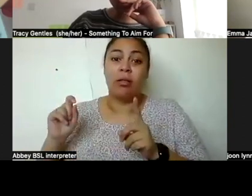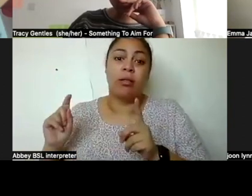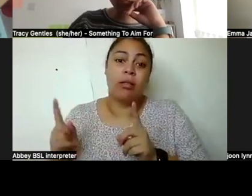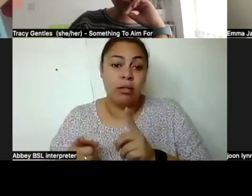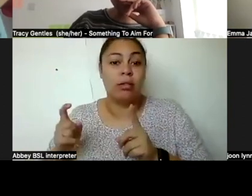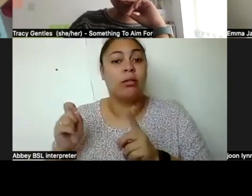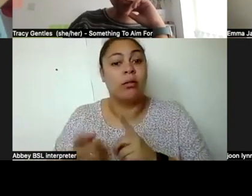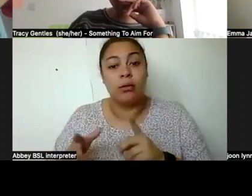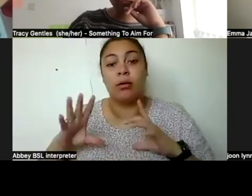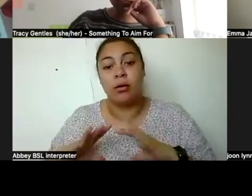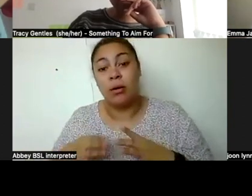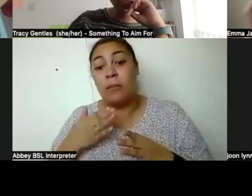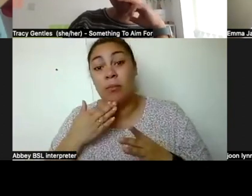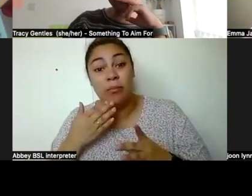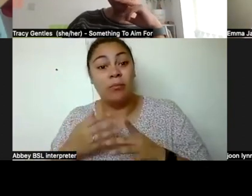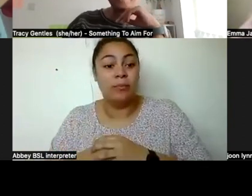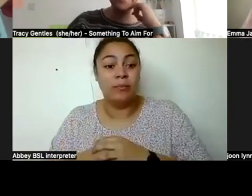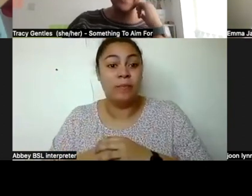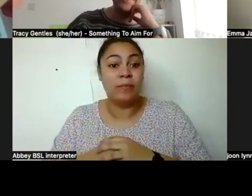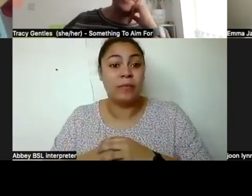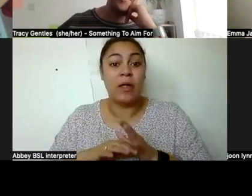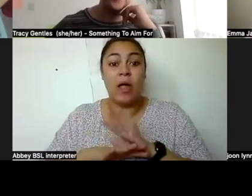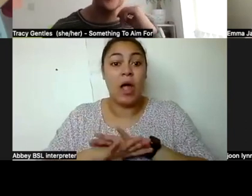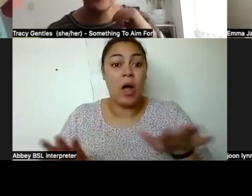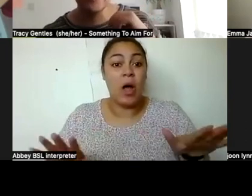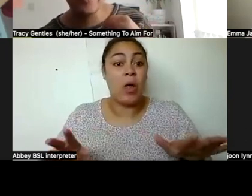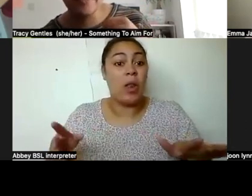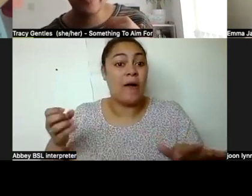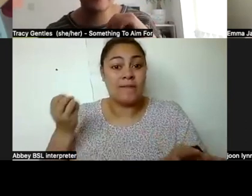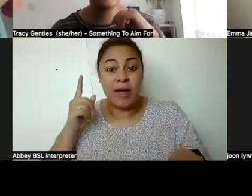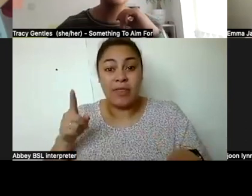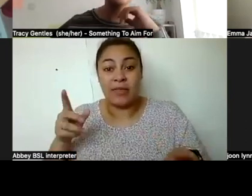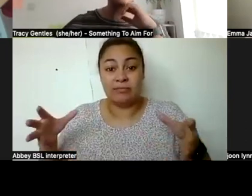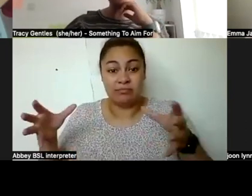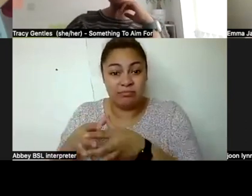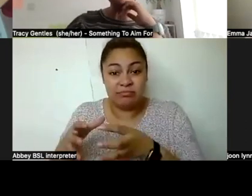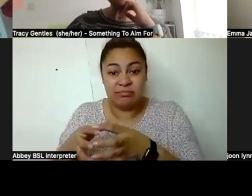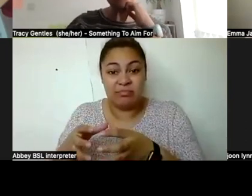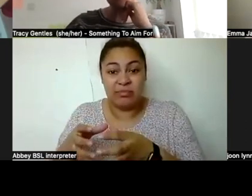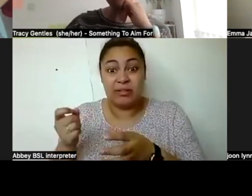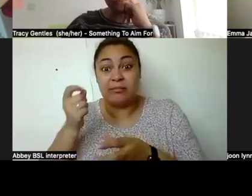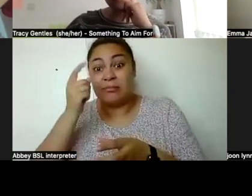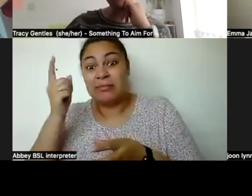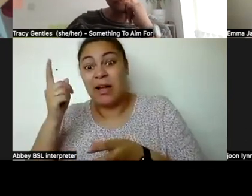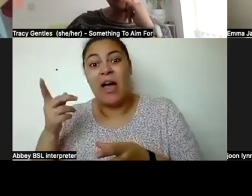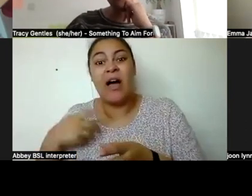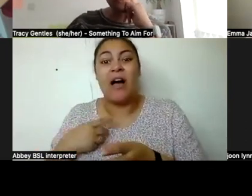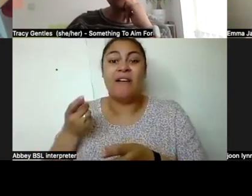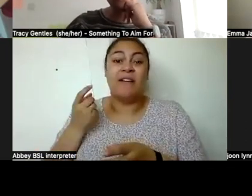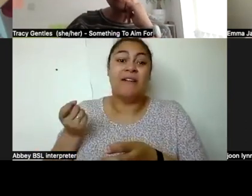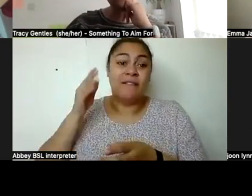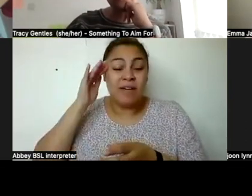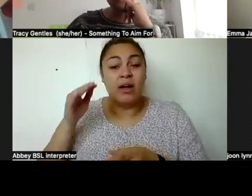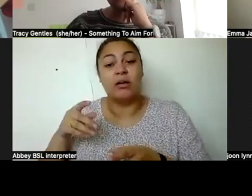decade. So in brutal truth, I no longer find this kind of gathering inspiring. I often find it repetitive, stagnant,